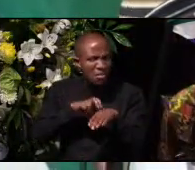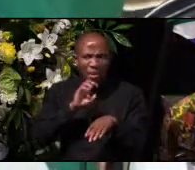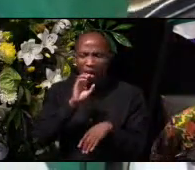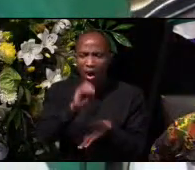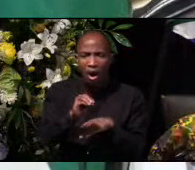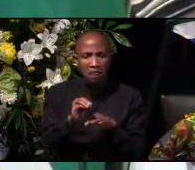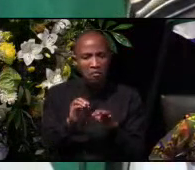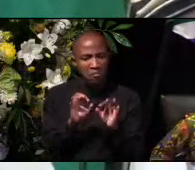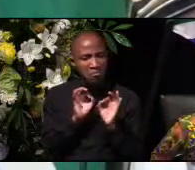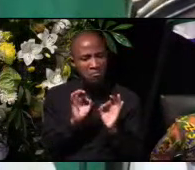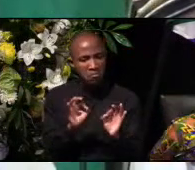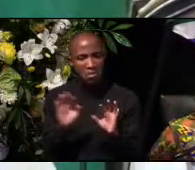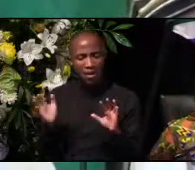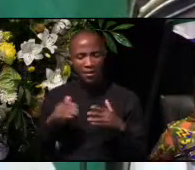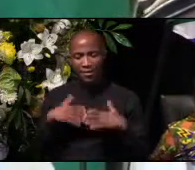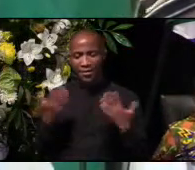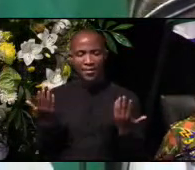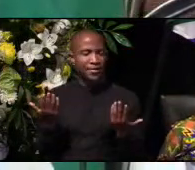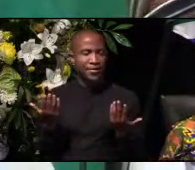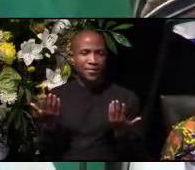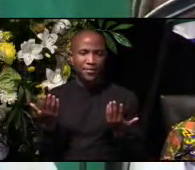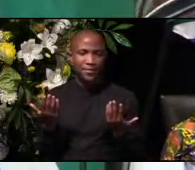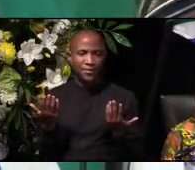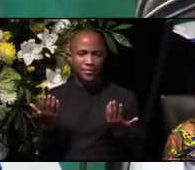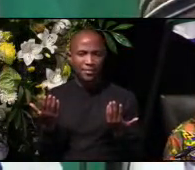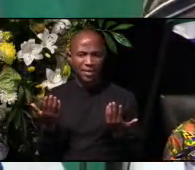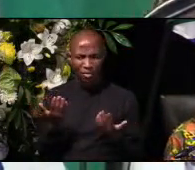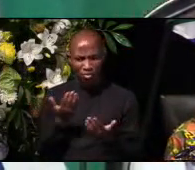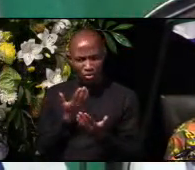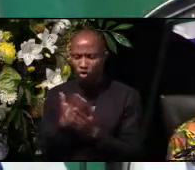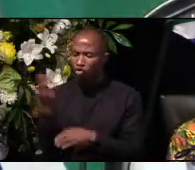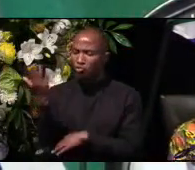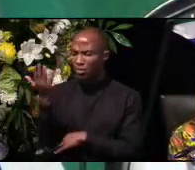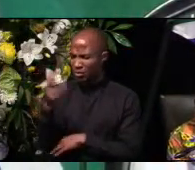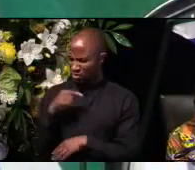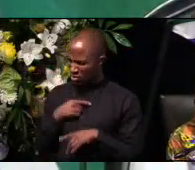The Messengers lack believability